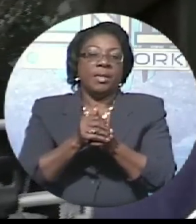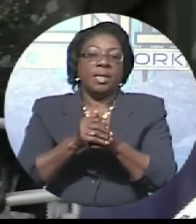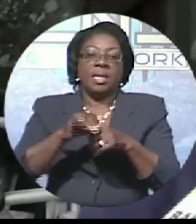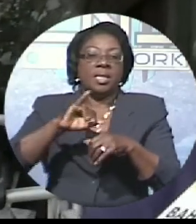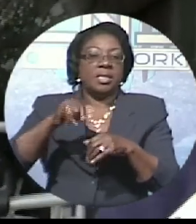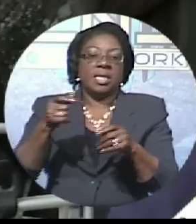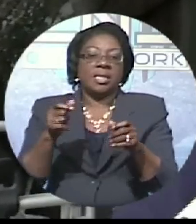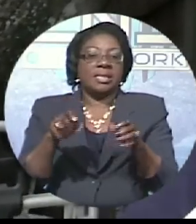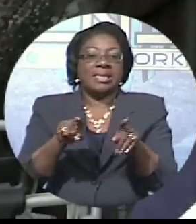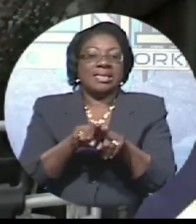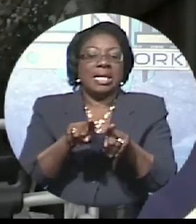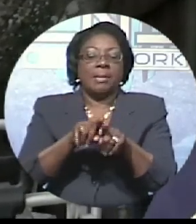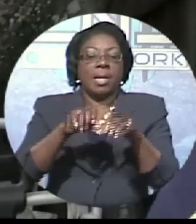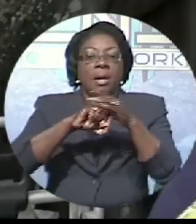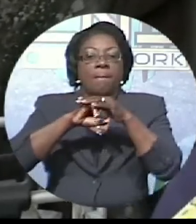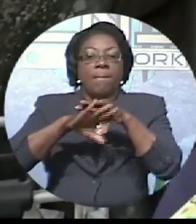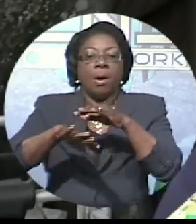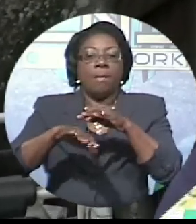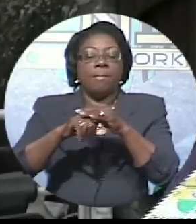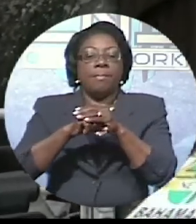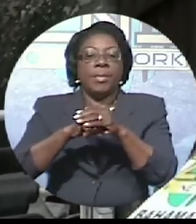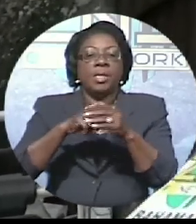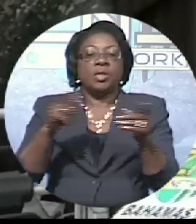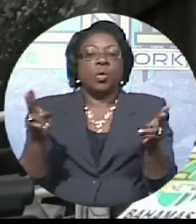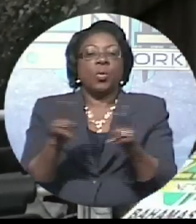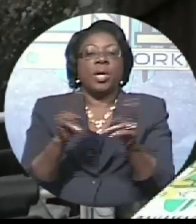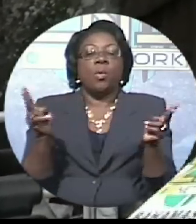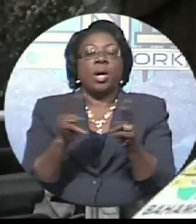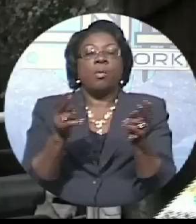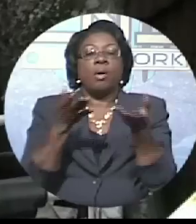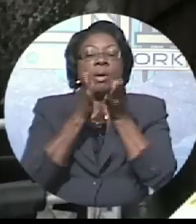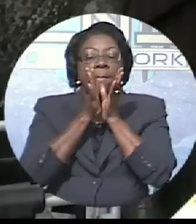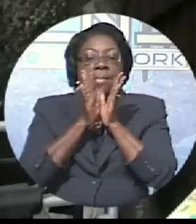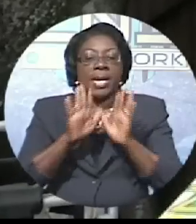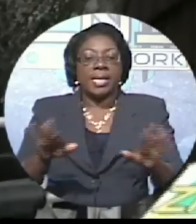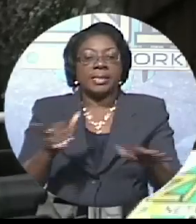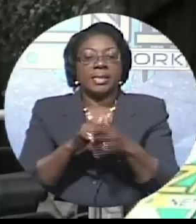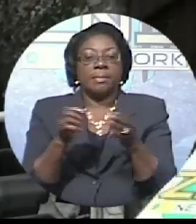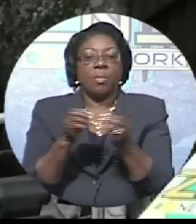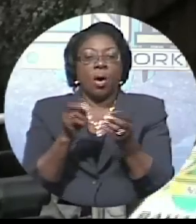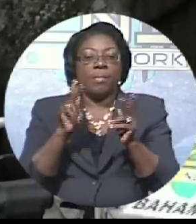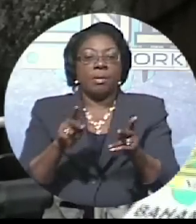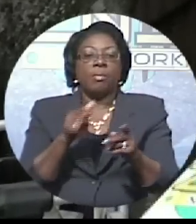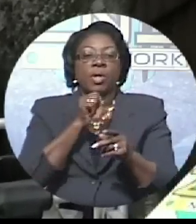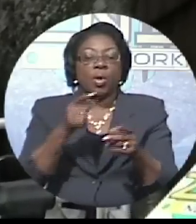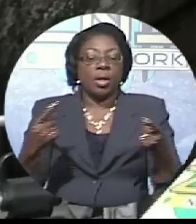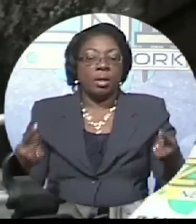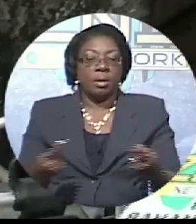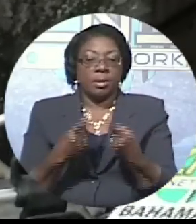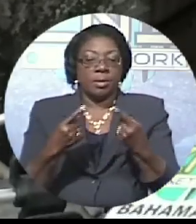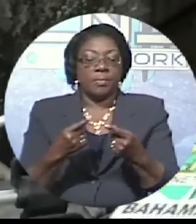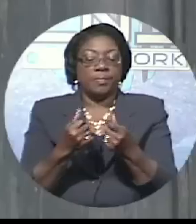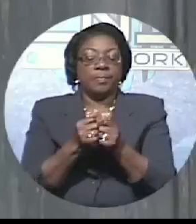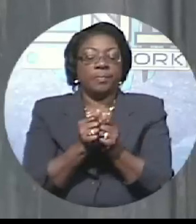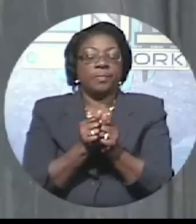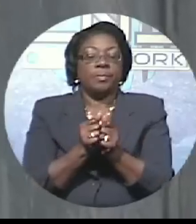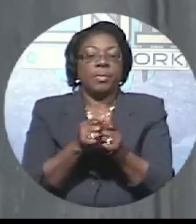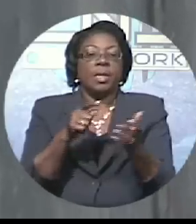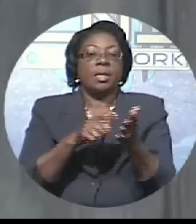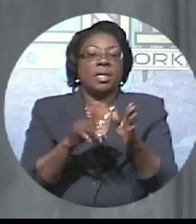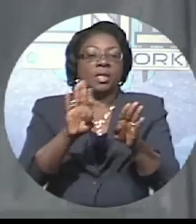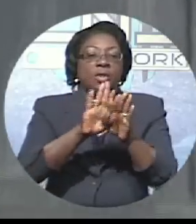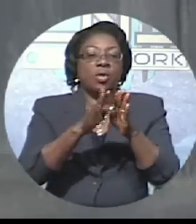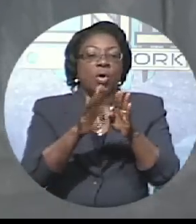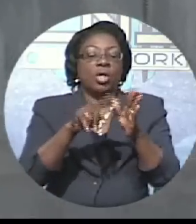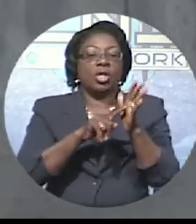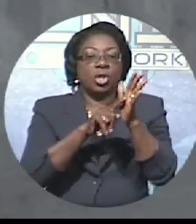is just like a bomb going off. And so we are very, very blessed that more people weren't hurt and that this wasn't a more serious incident. Now, this door